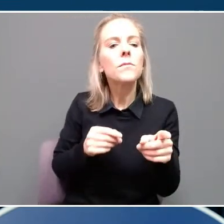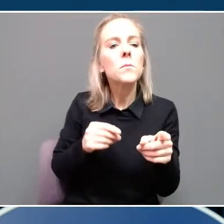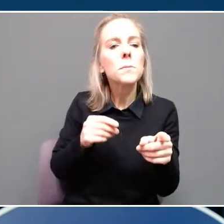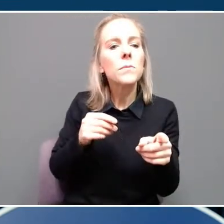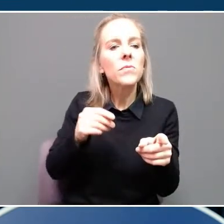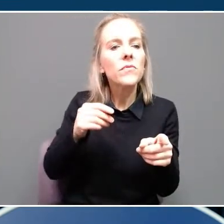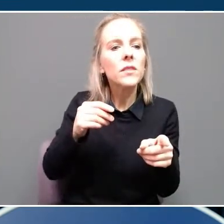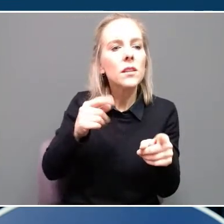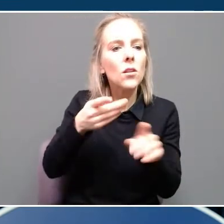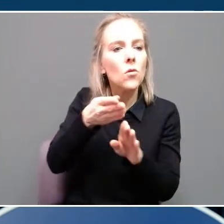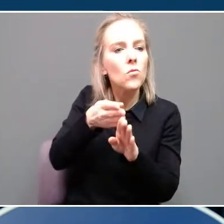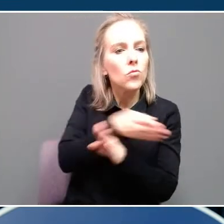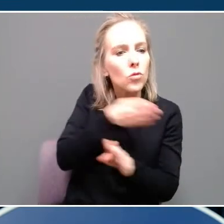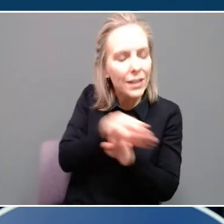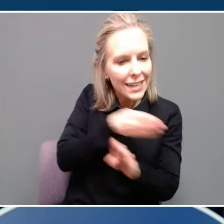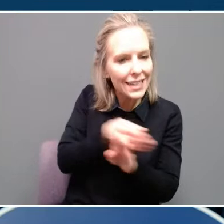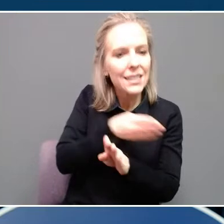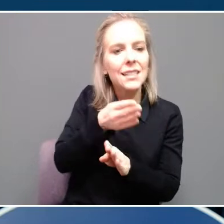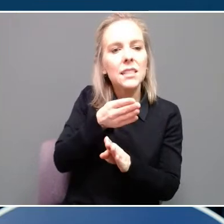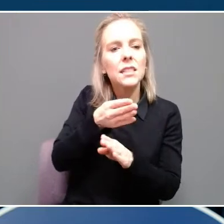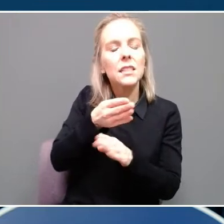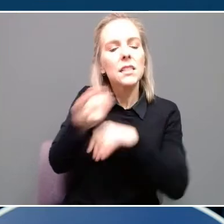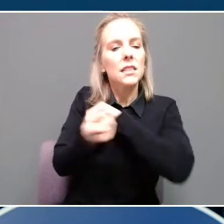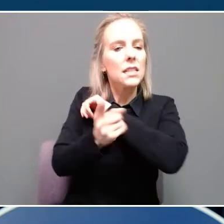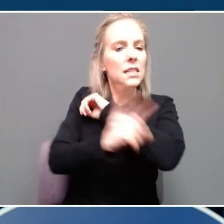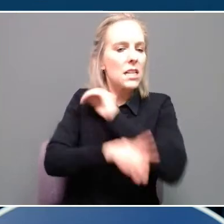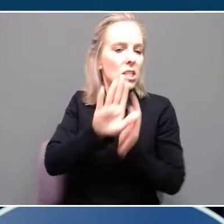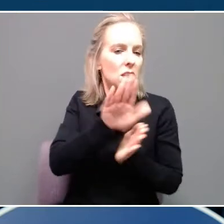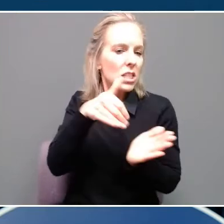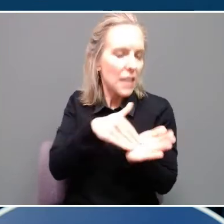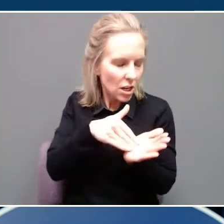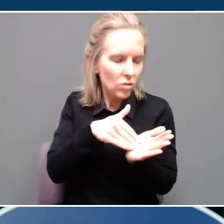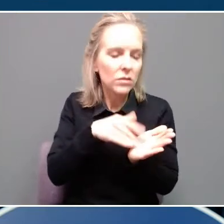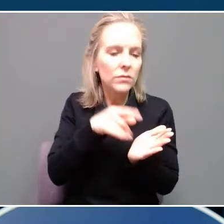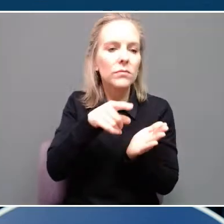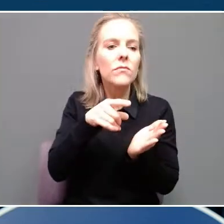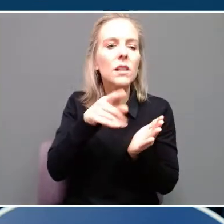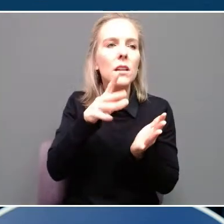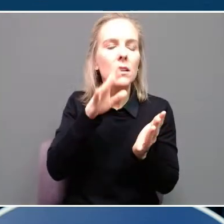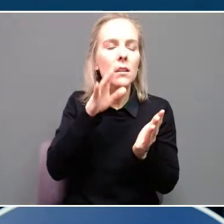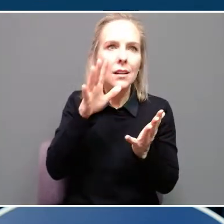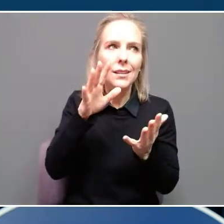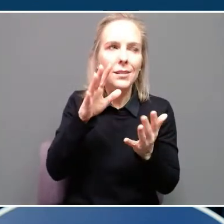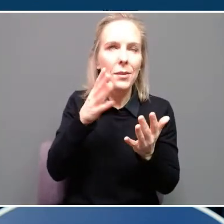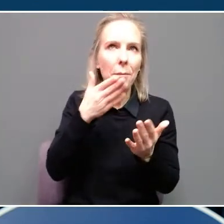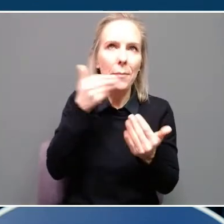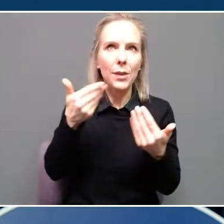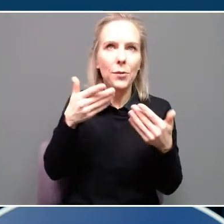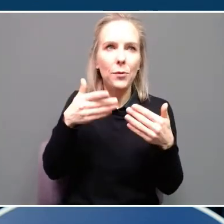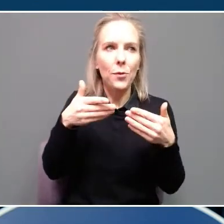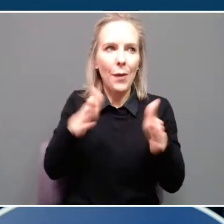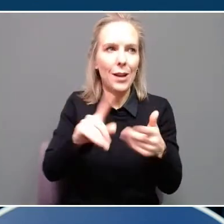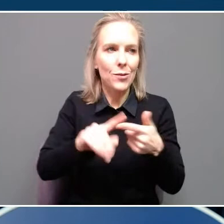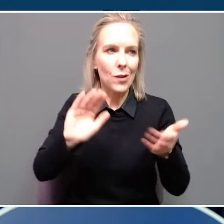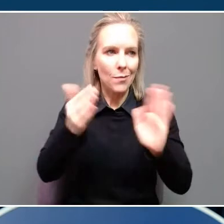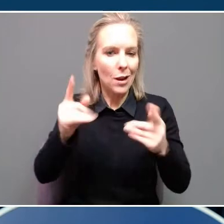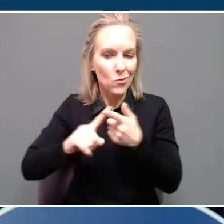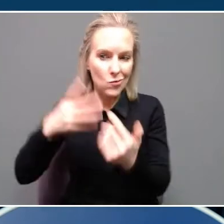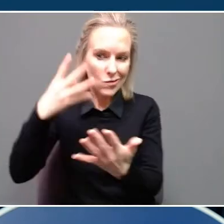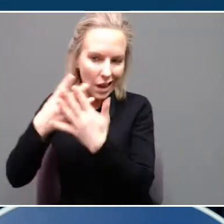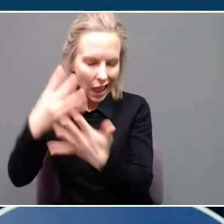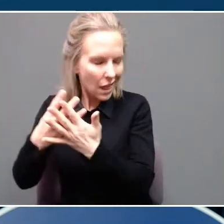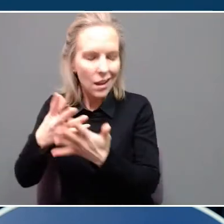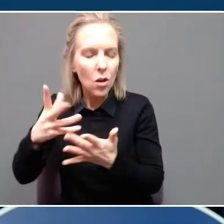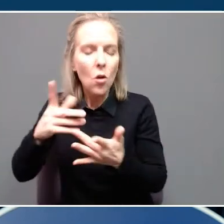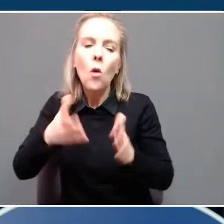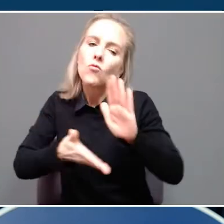pre-detention juvenile detention centers, the best analogy is jail, though we certainly try to run them